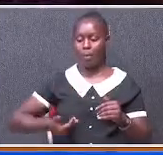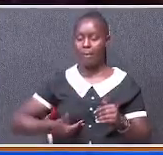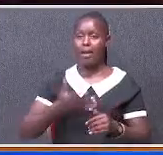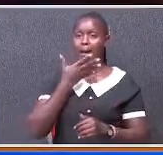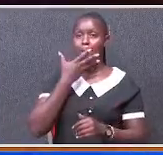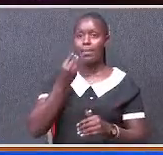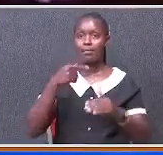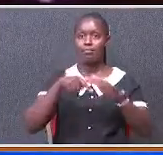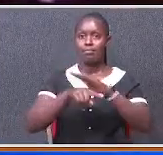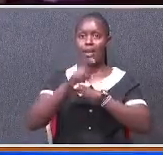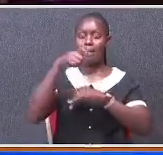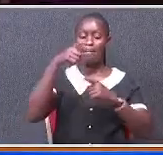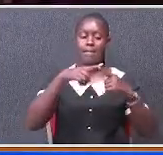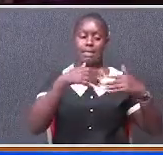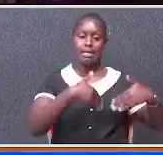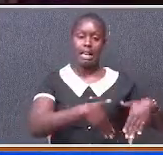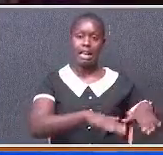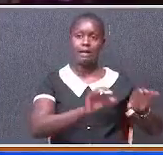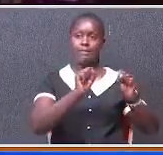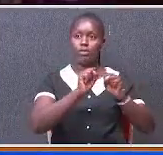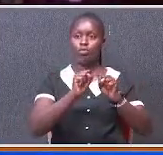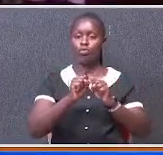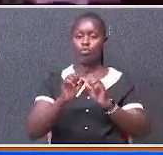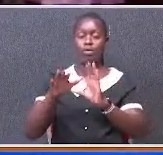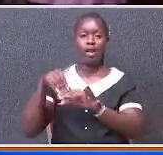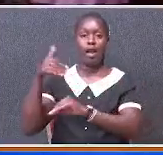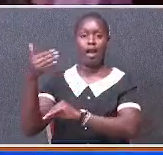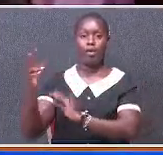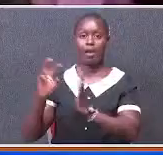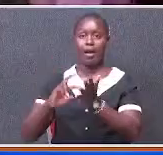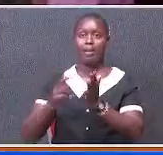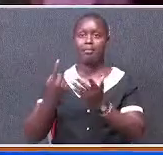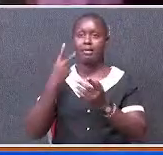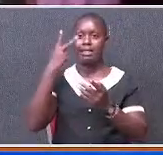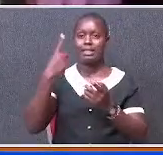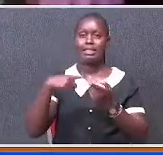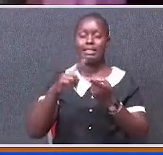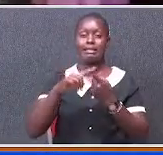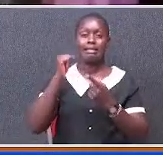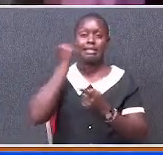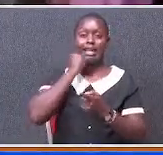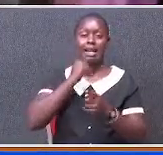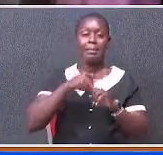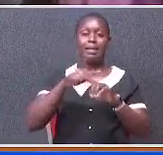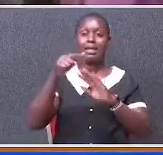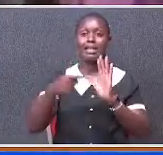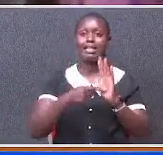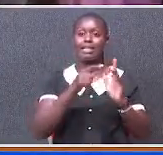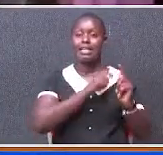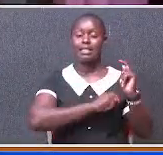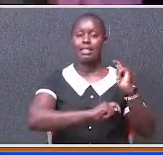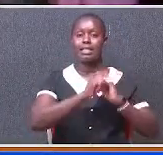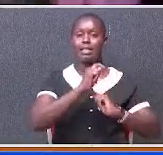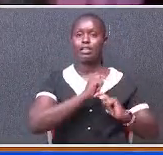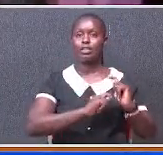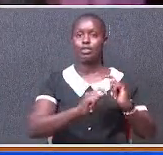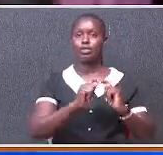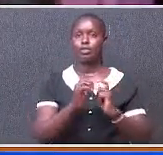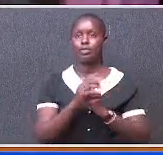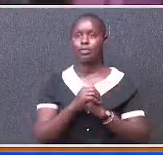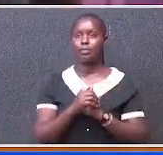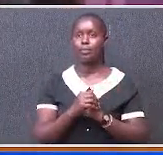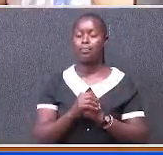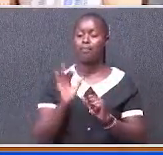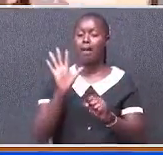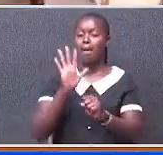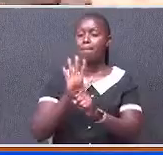the church must leave their shoes outside. It may sound absurd, but this is the tradition here.